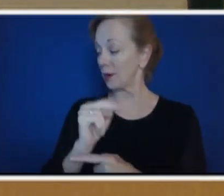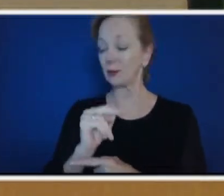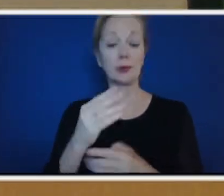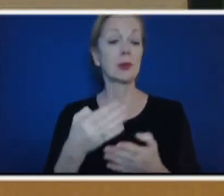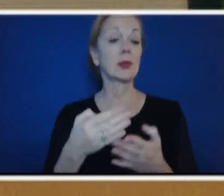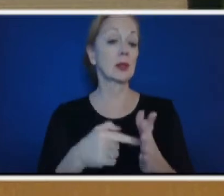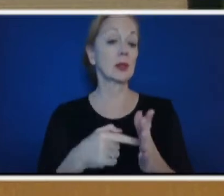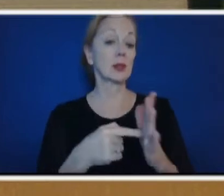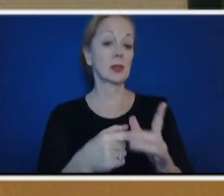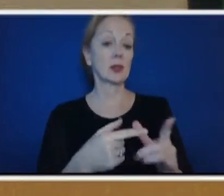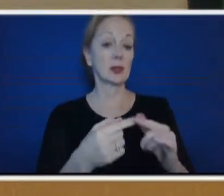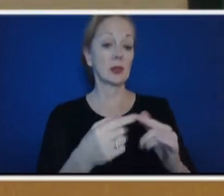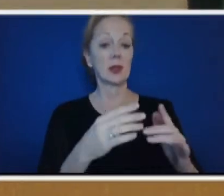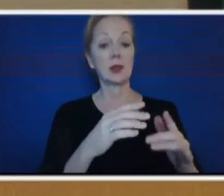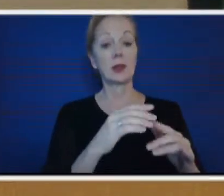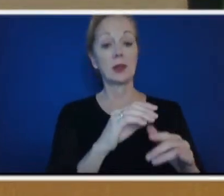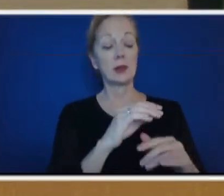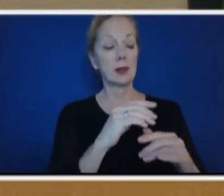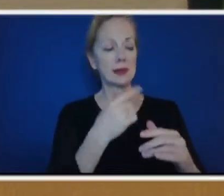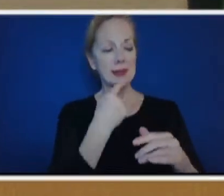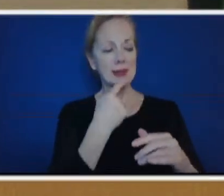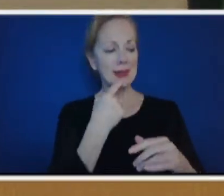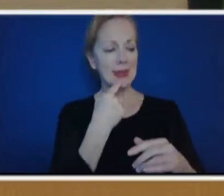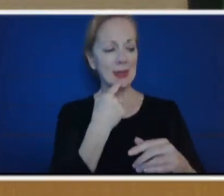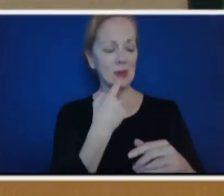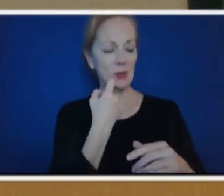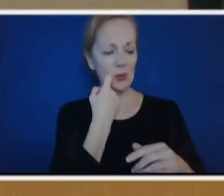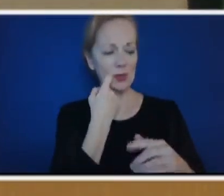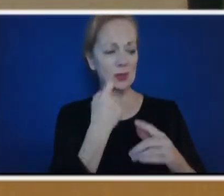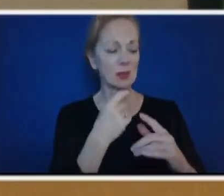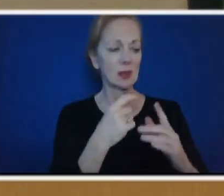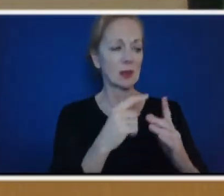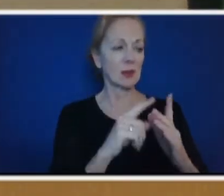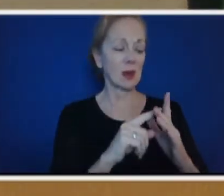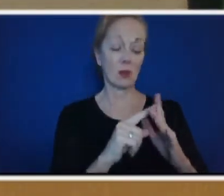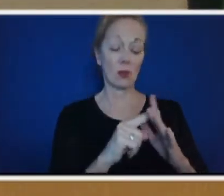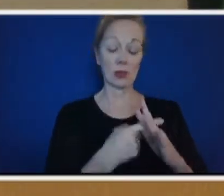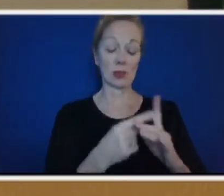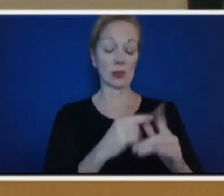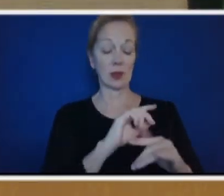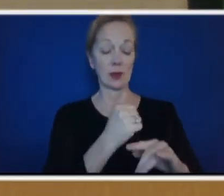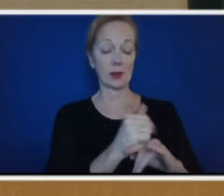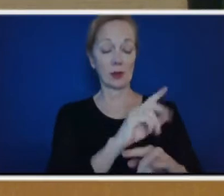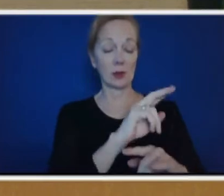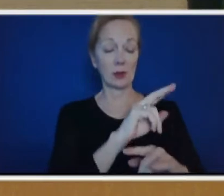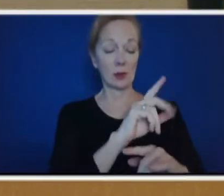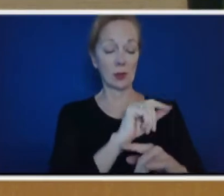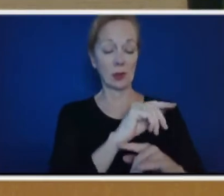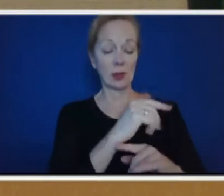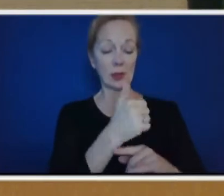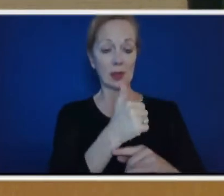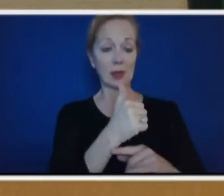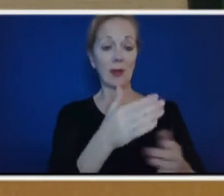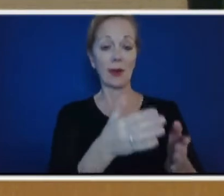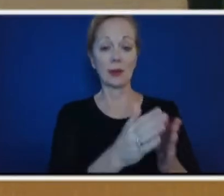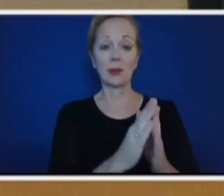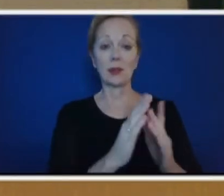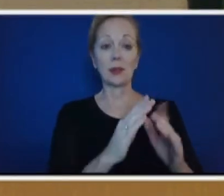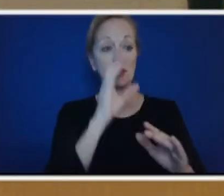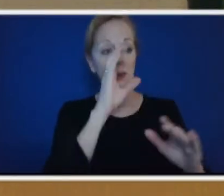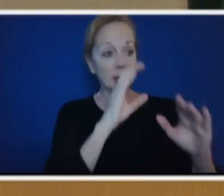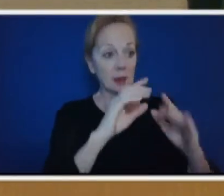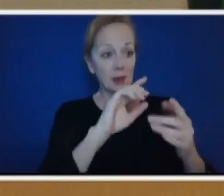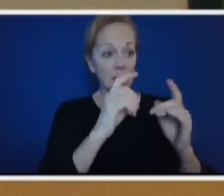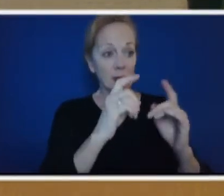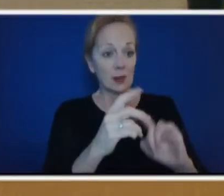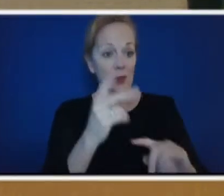this rezoning. As Dave mentioned, it was originally rezoned in 2010, and much of the site plan amendments that we're seeking are just in keeping with some of the changes that we've